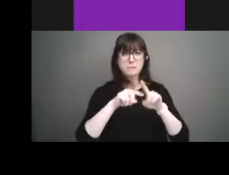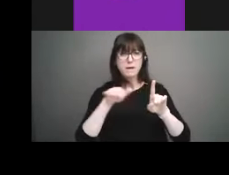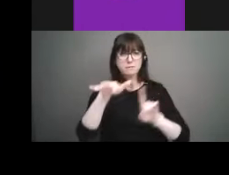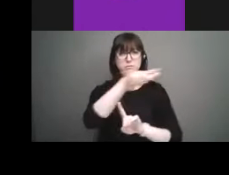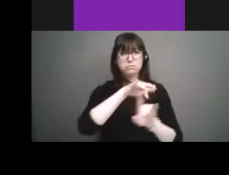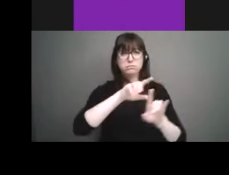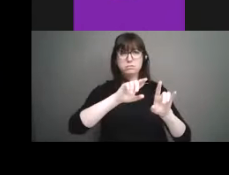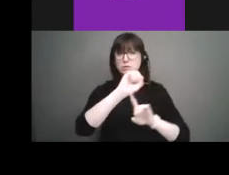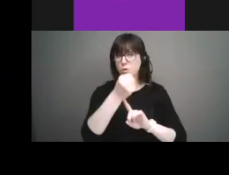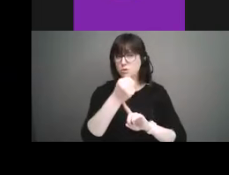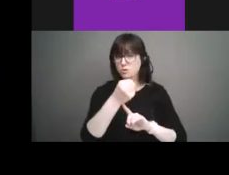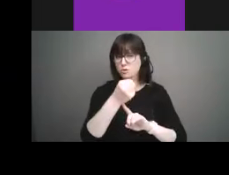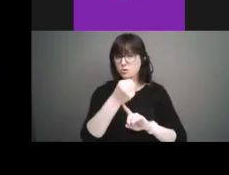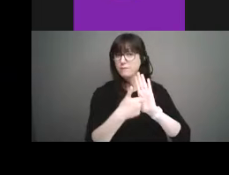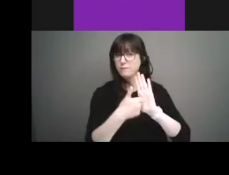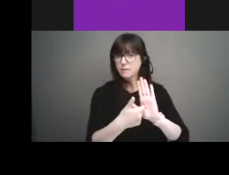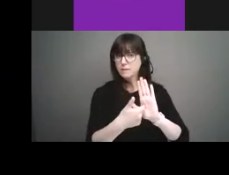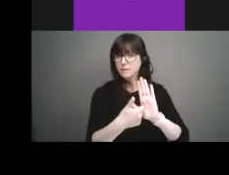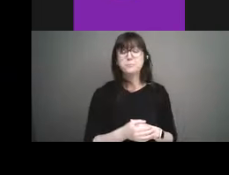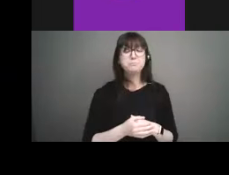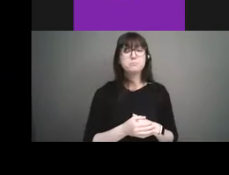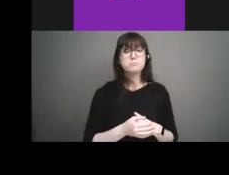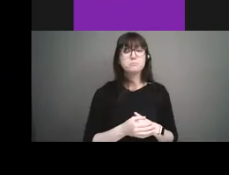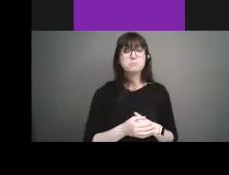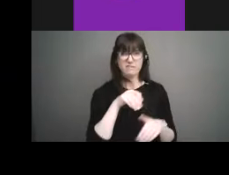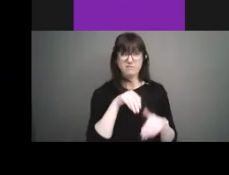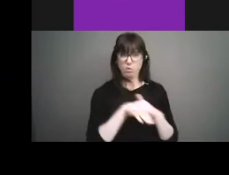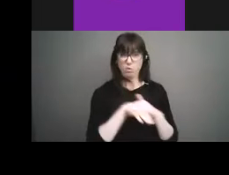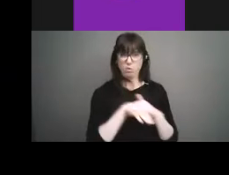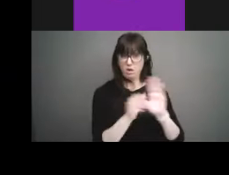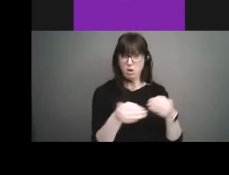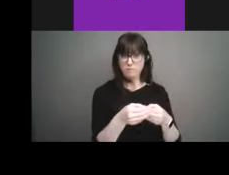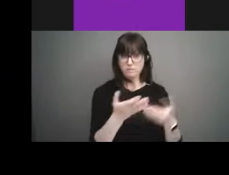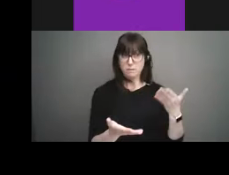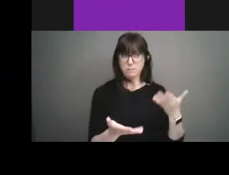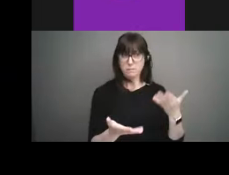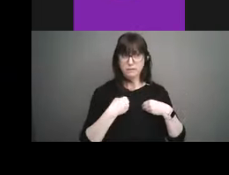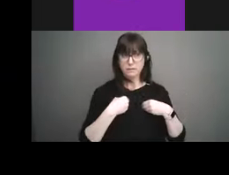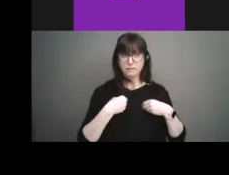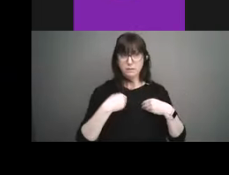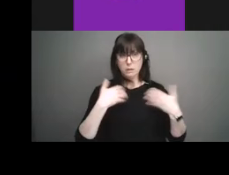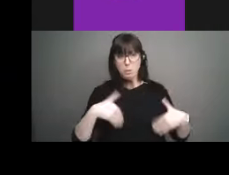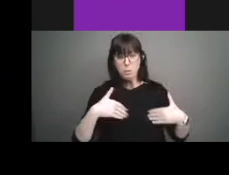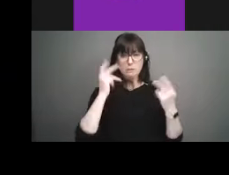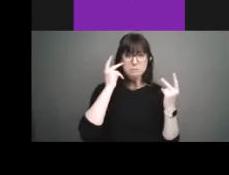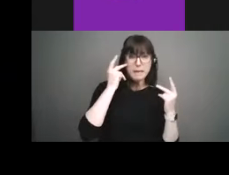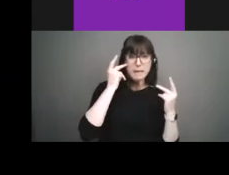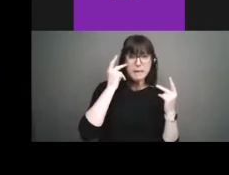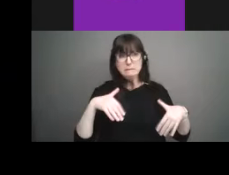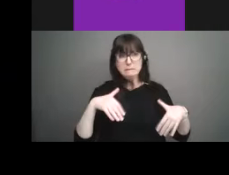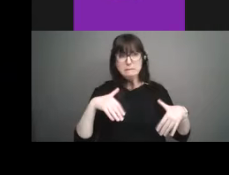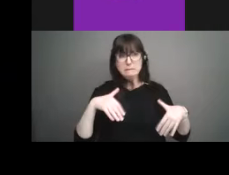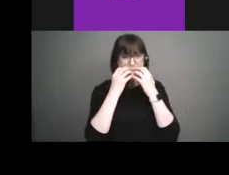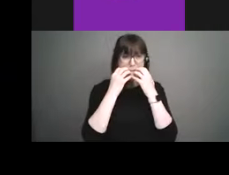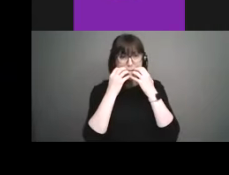For example, going to a lawyer's office may cause stress for certain individuals that they wouldn't otherwise feel